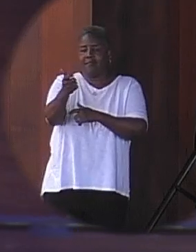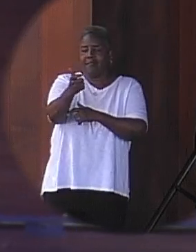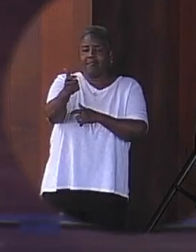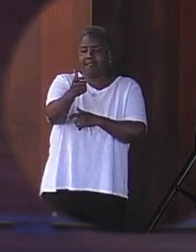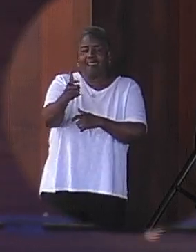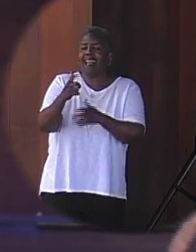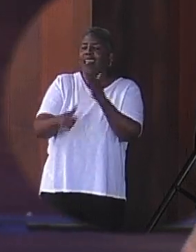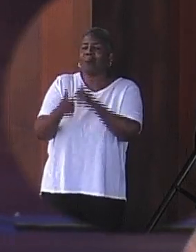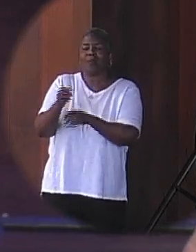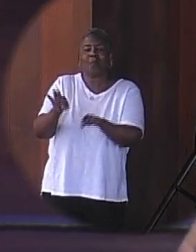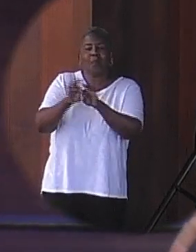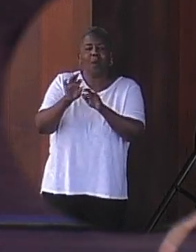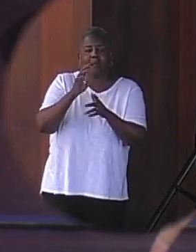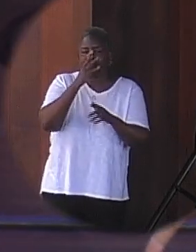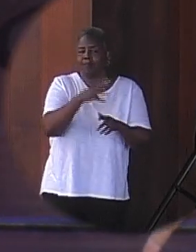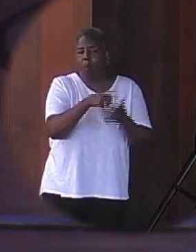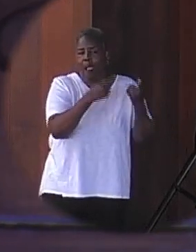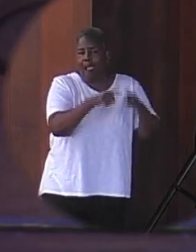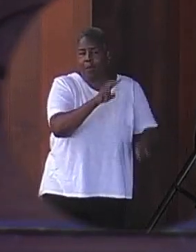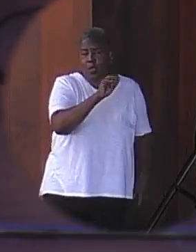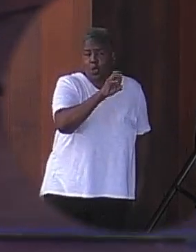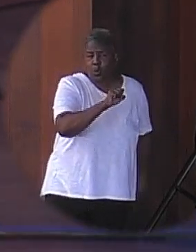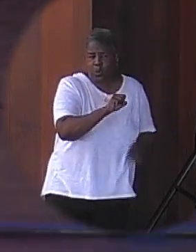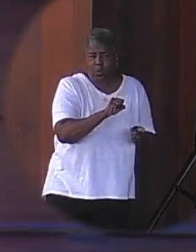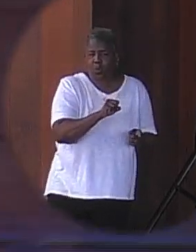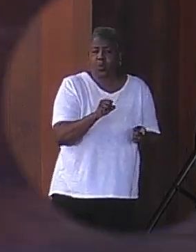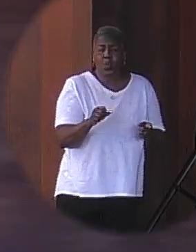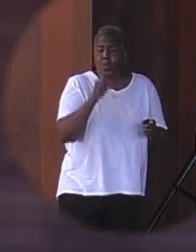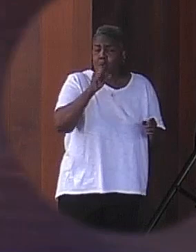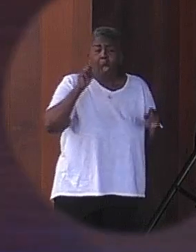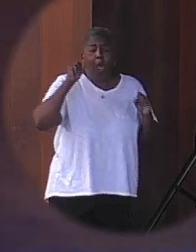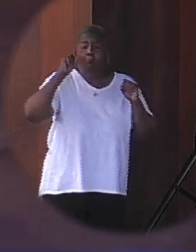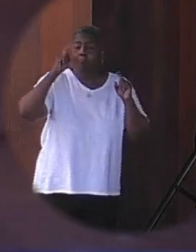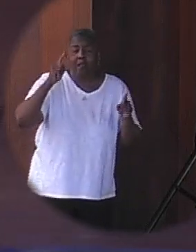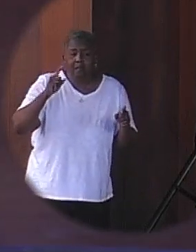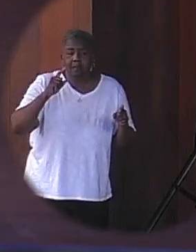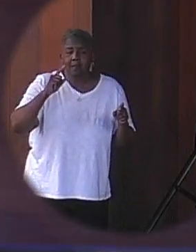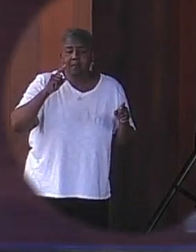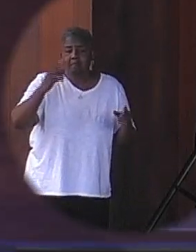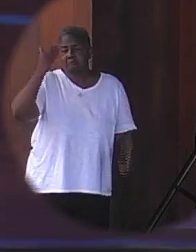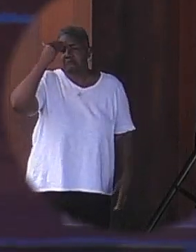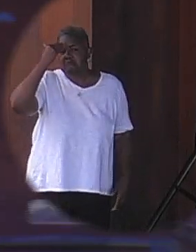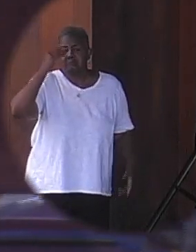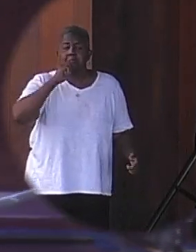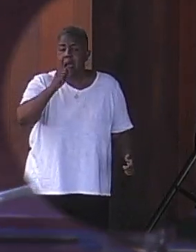than what the news reports. You ain't woke if you ain't on Twitter.